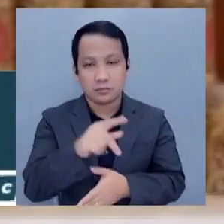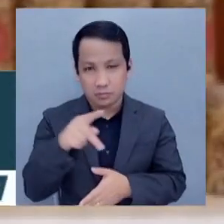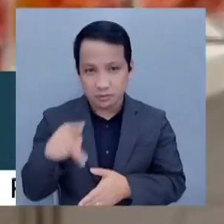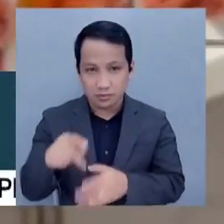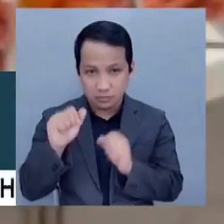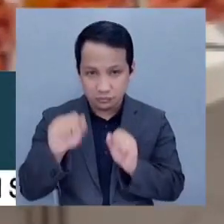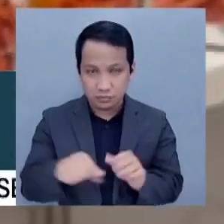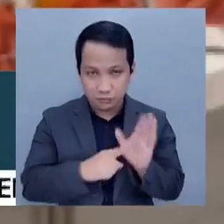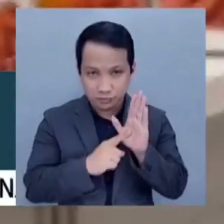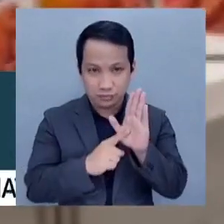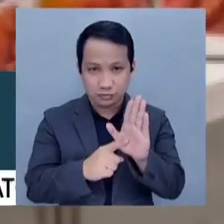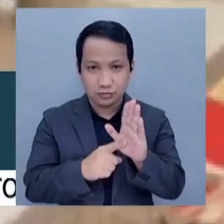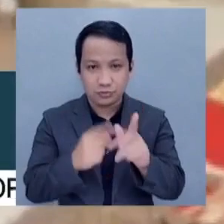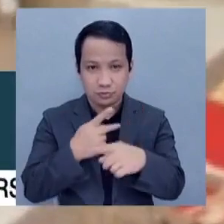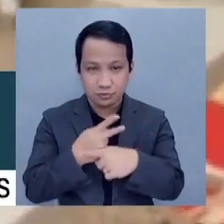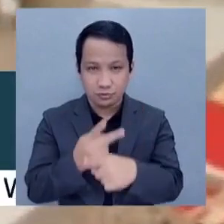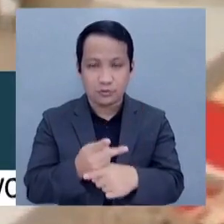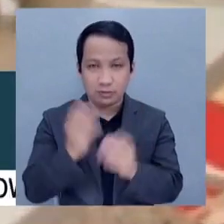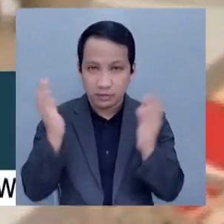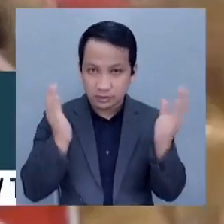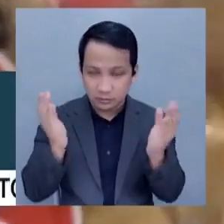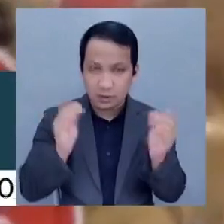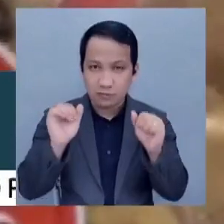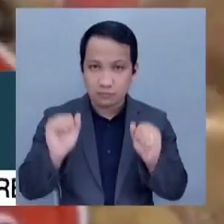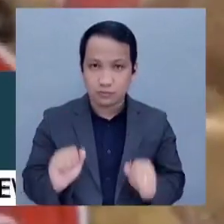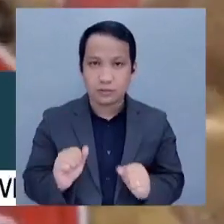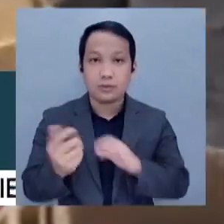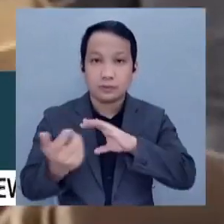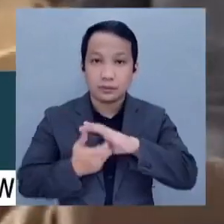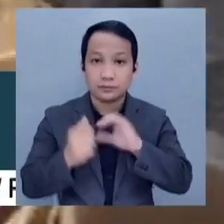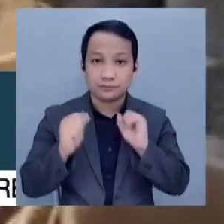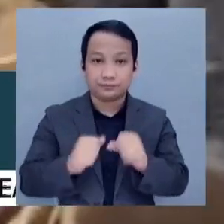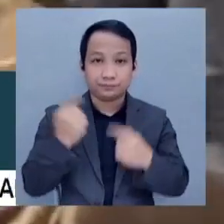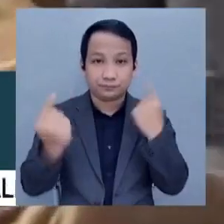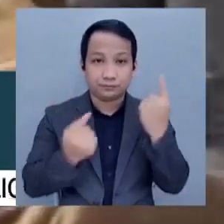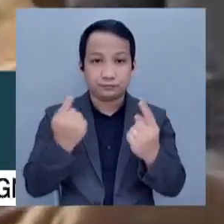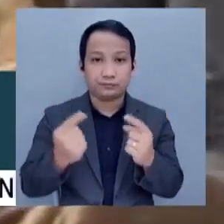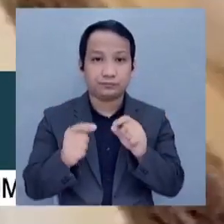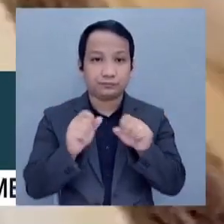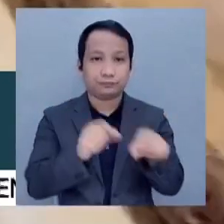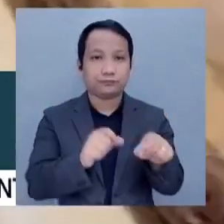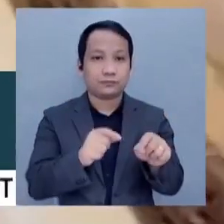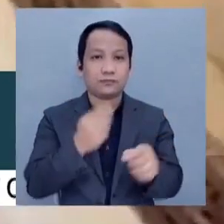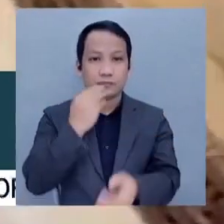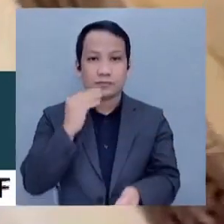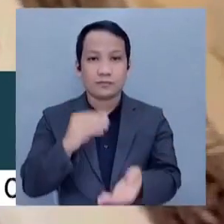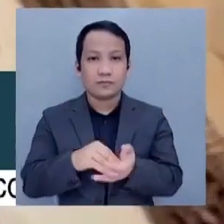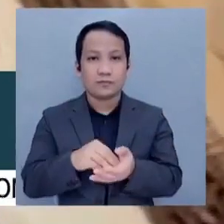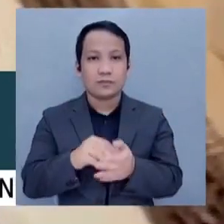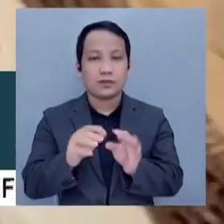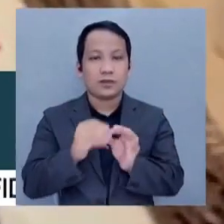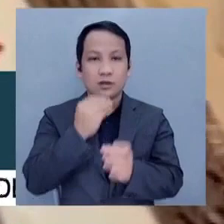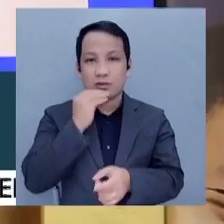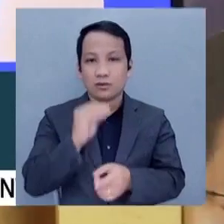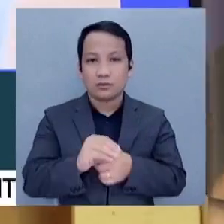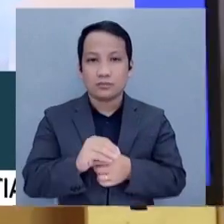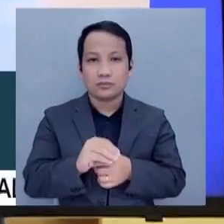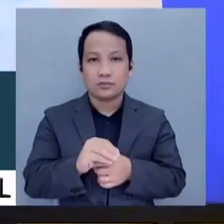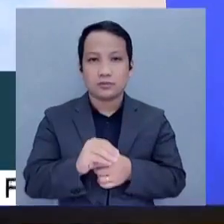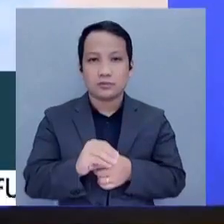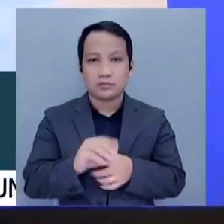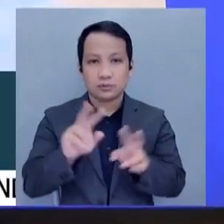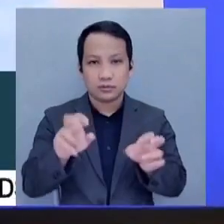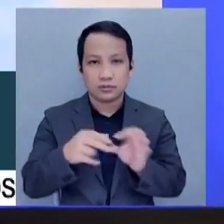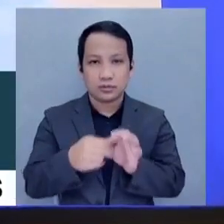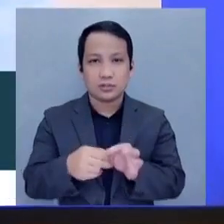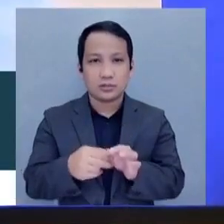their products and services. Customers can search for the store and message the shop for orders or inquiries. In the